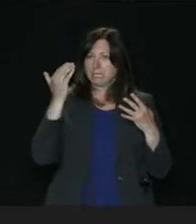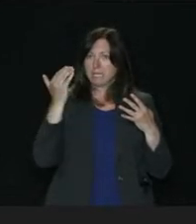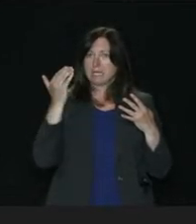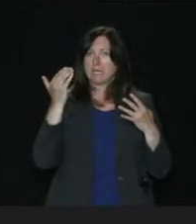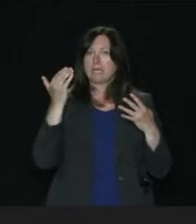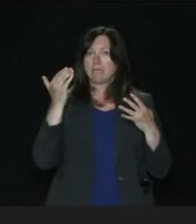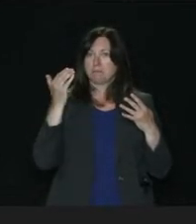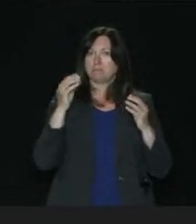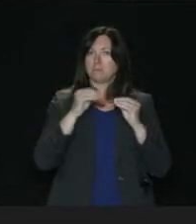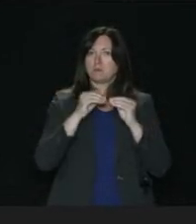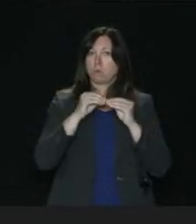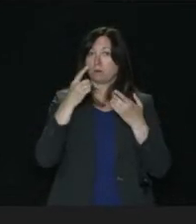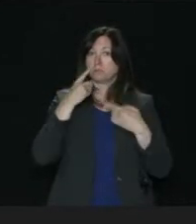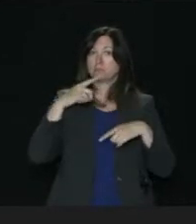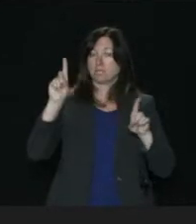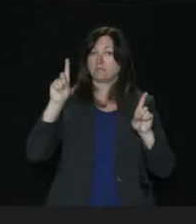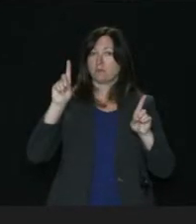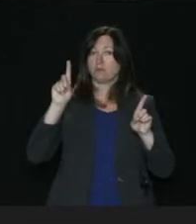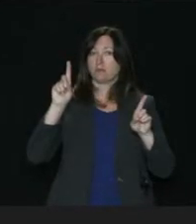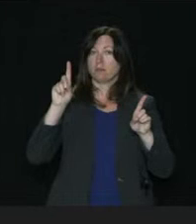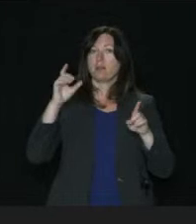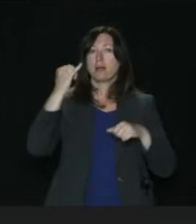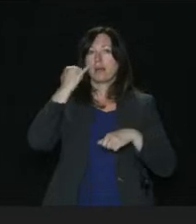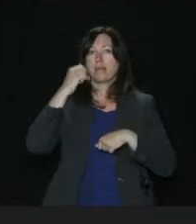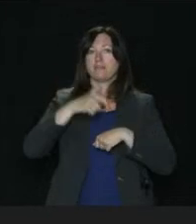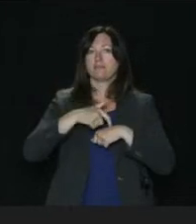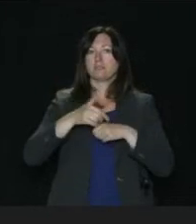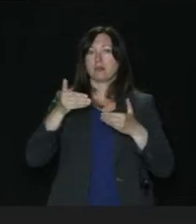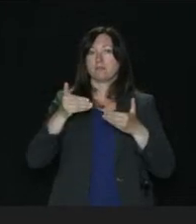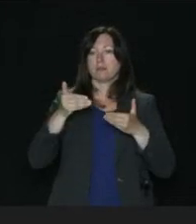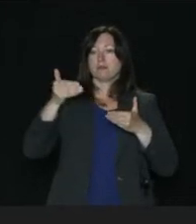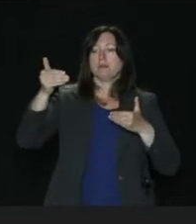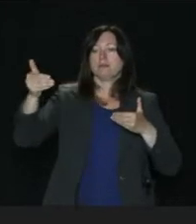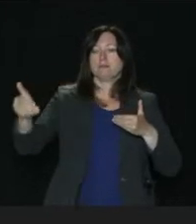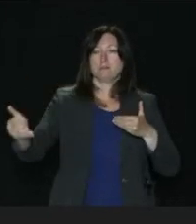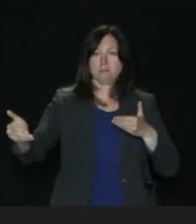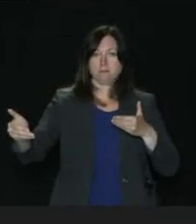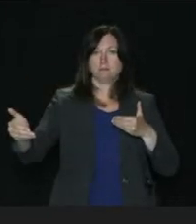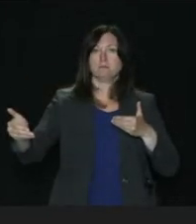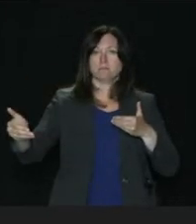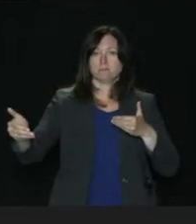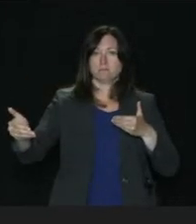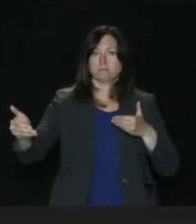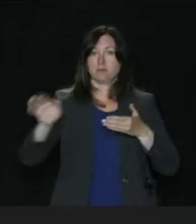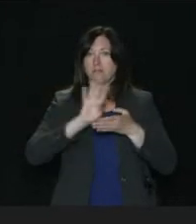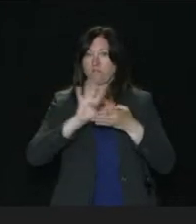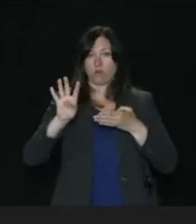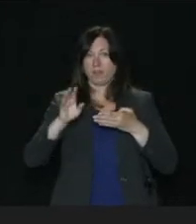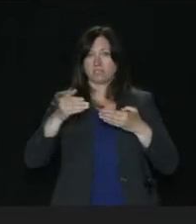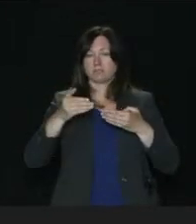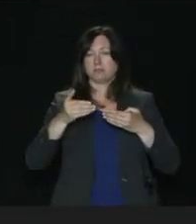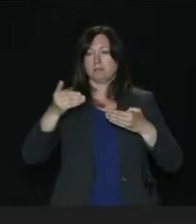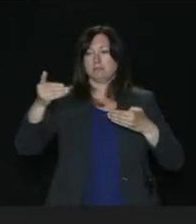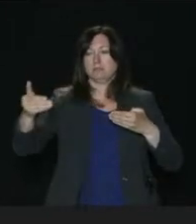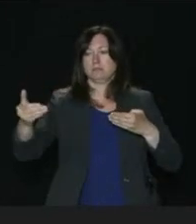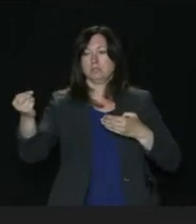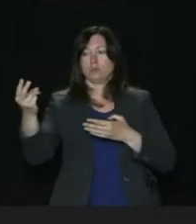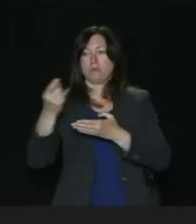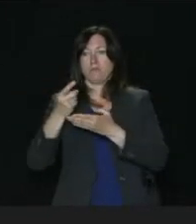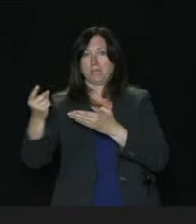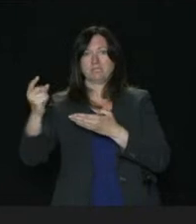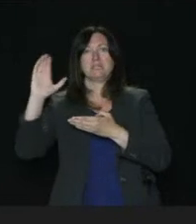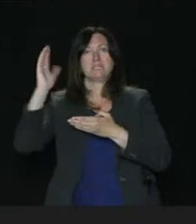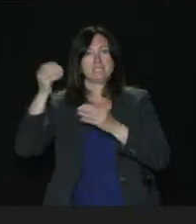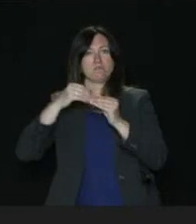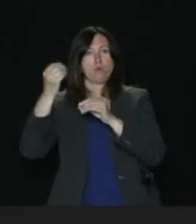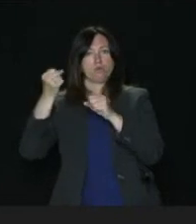more effective if you increase that interval from the baseline of 4 weeks to 12 weeks. So there's some